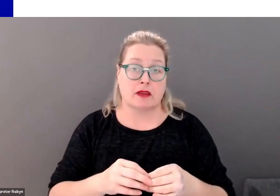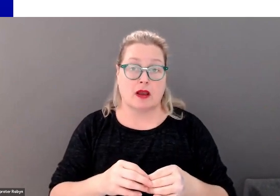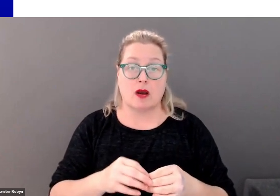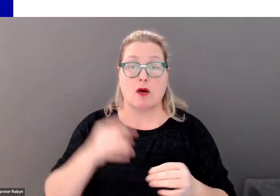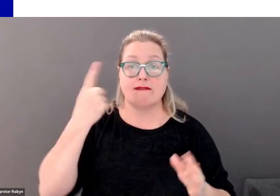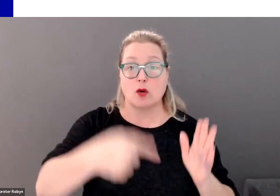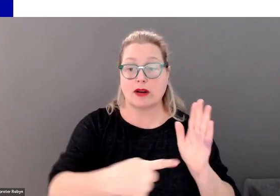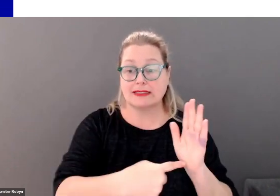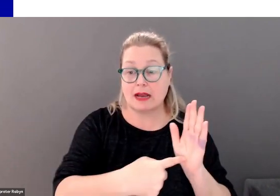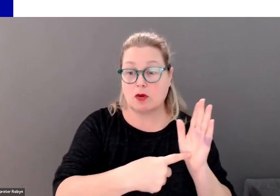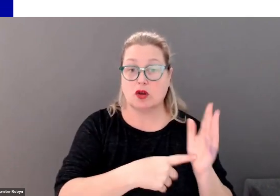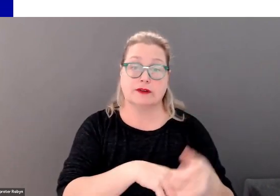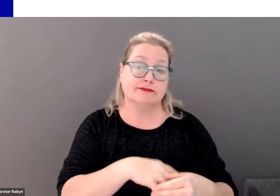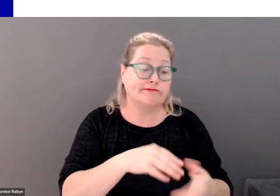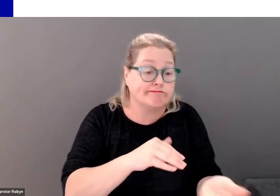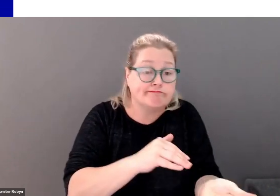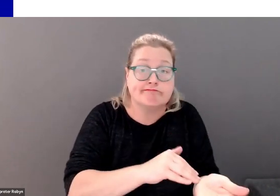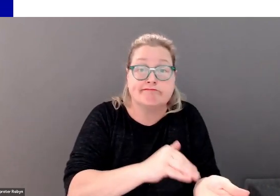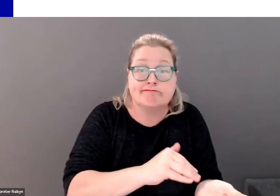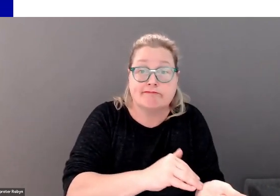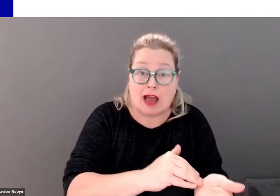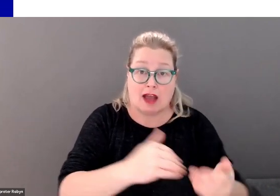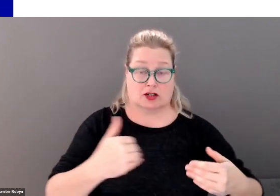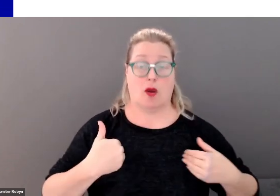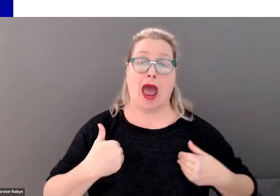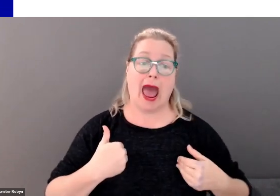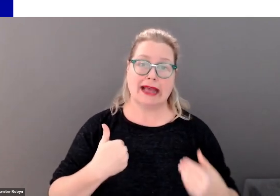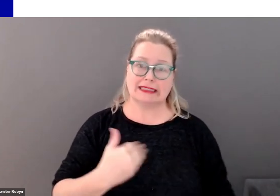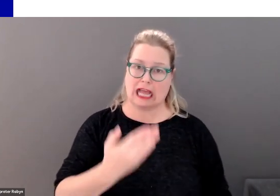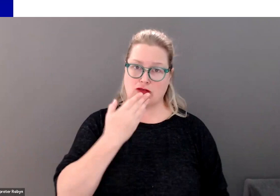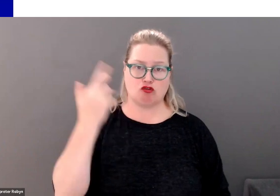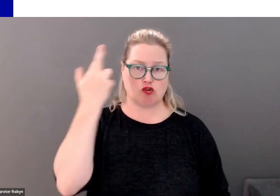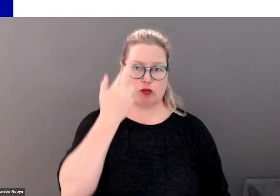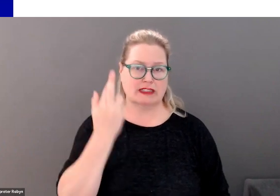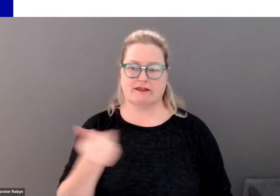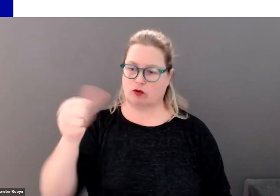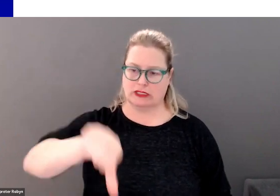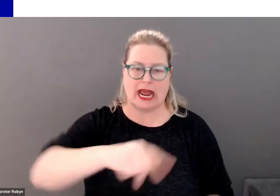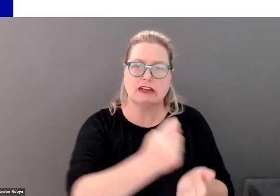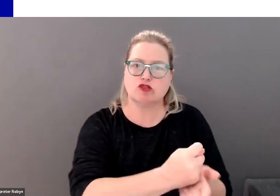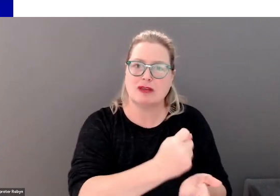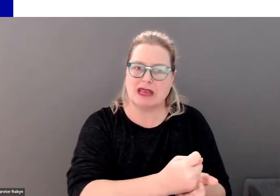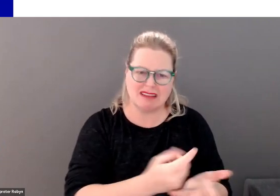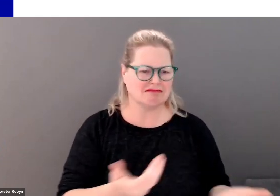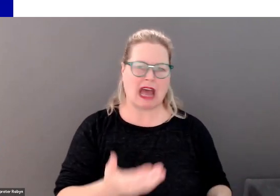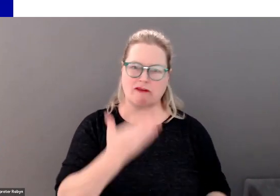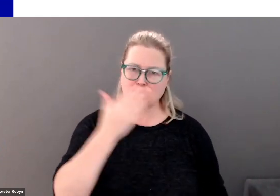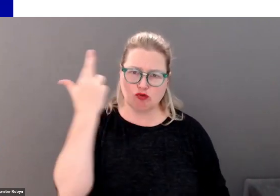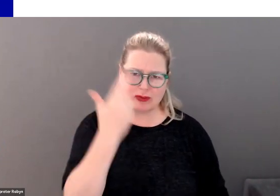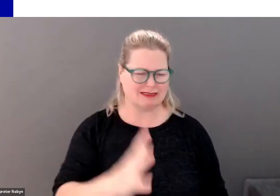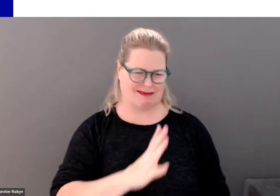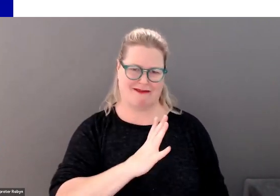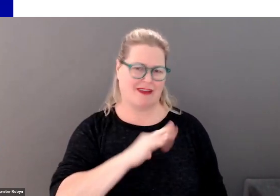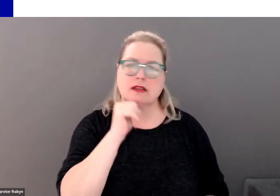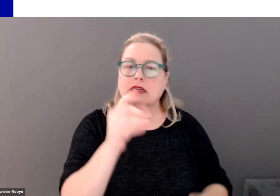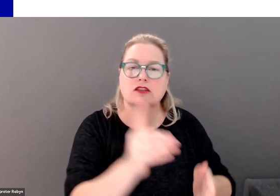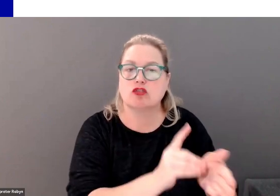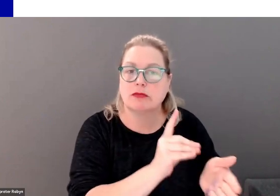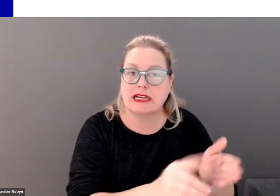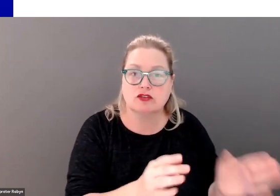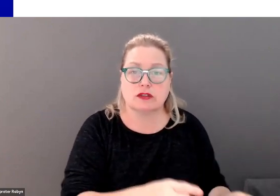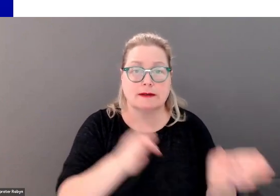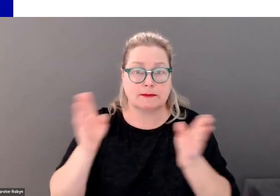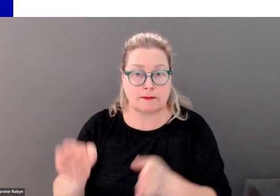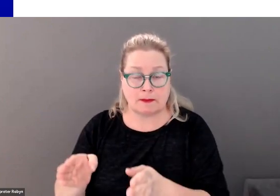where a medical provider has a legitimate non-discriminatory reason for denying treatment, that would not be discrimination under this rule. The medical